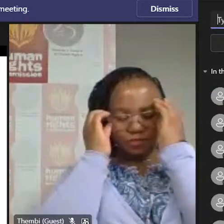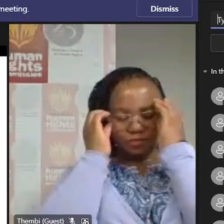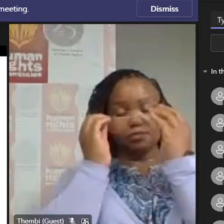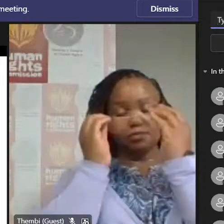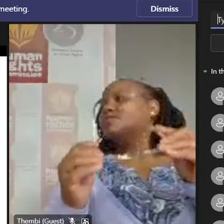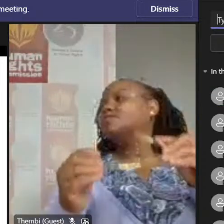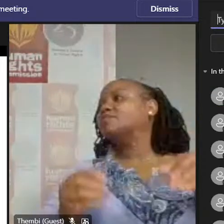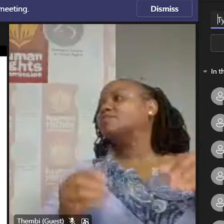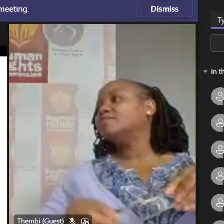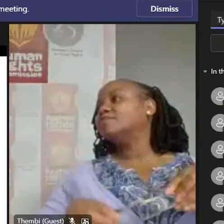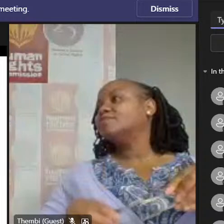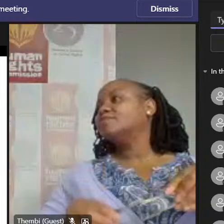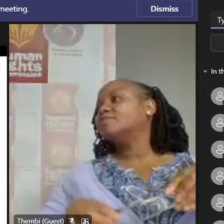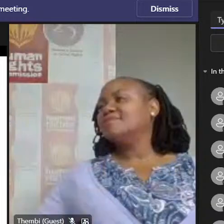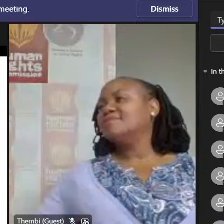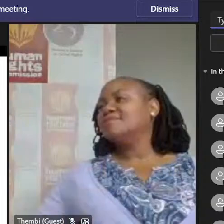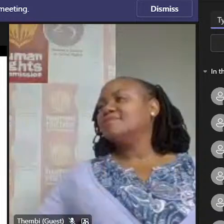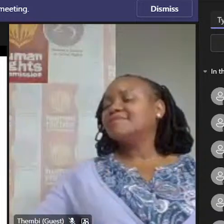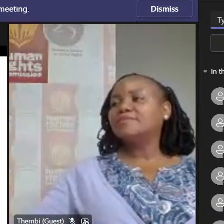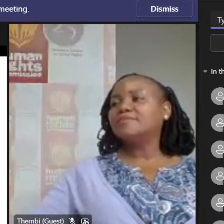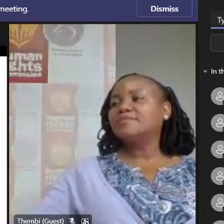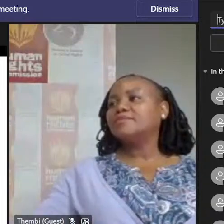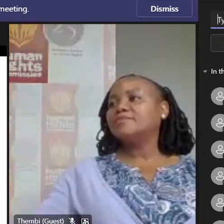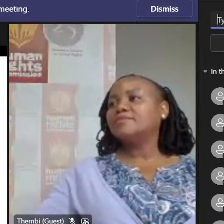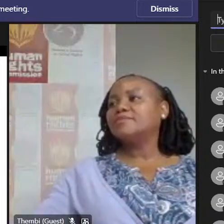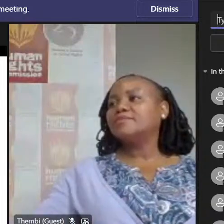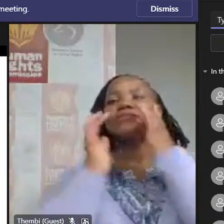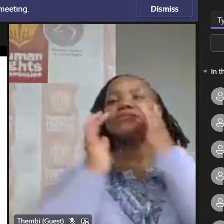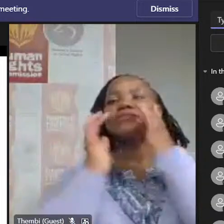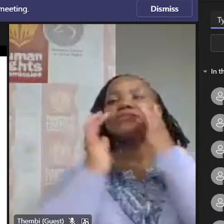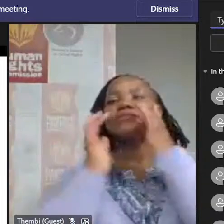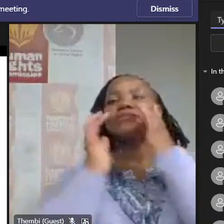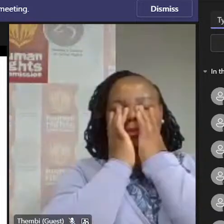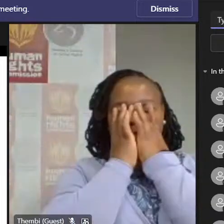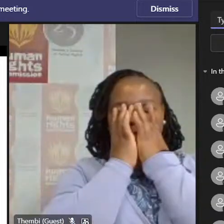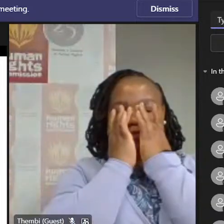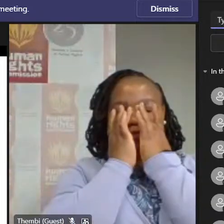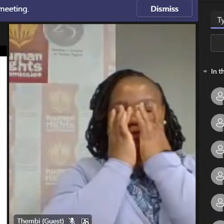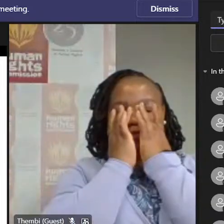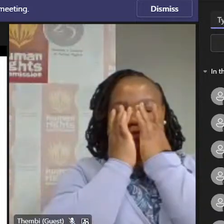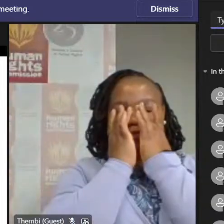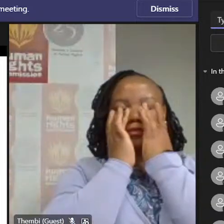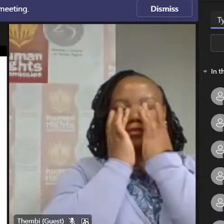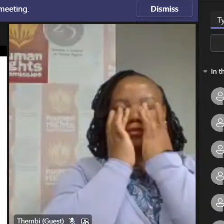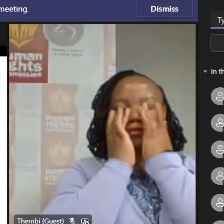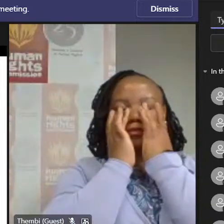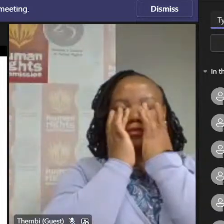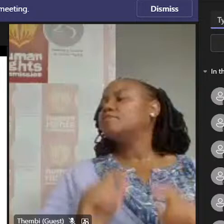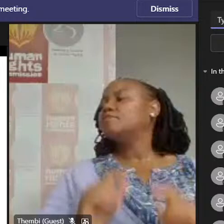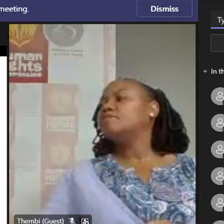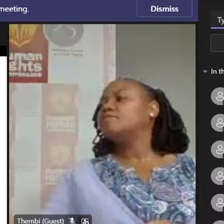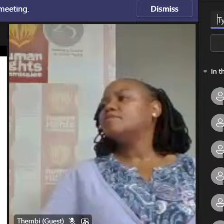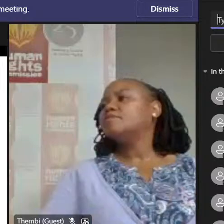potential overregulation of appearance and school uniform